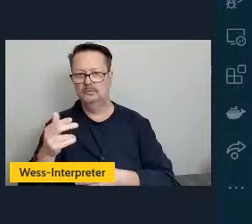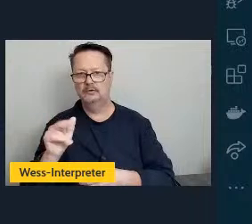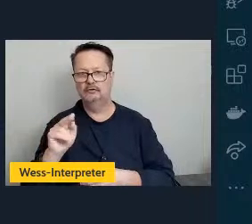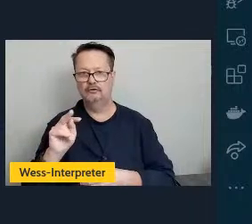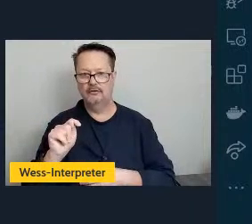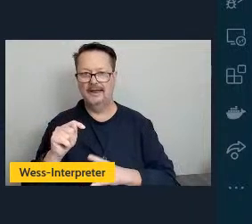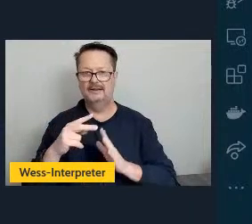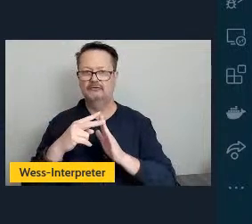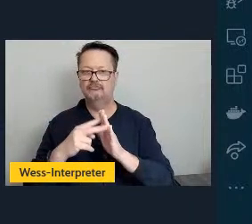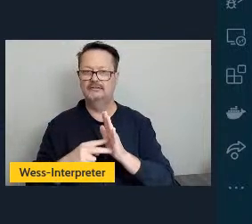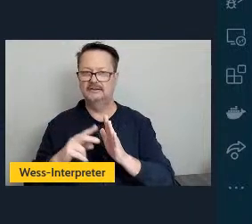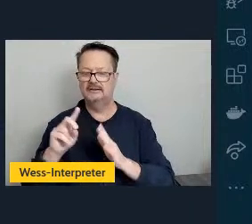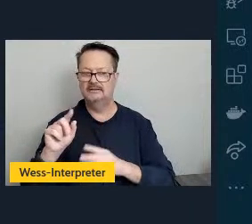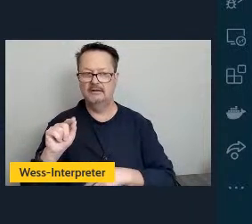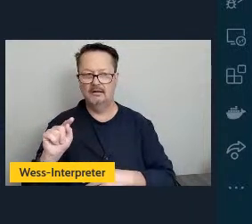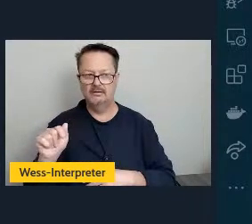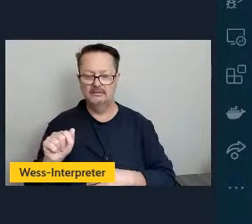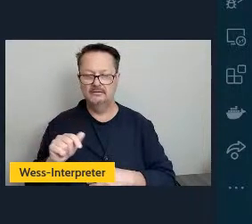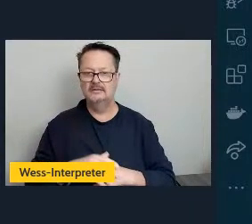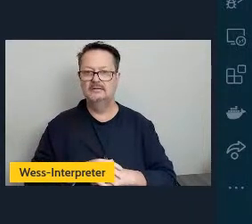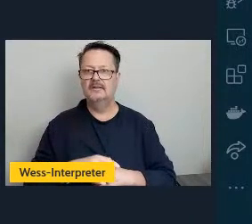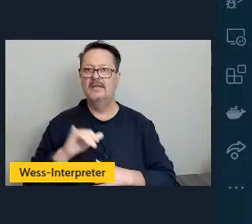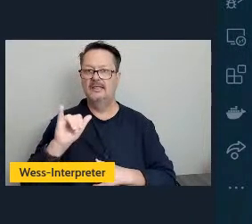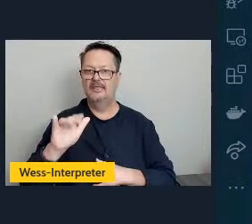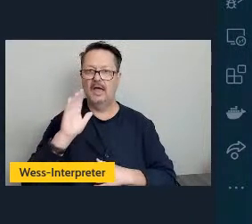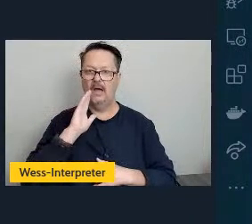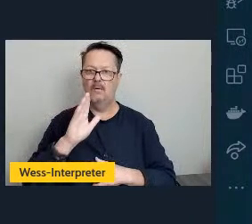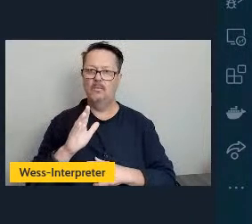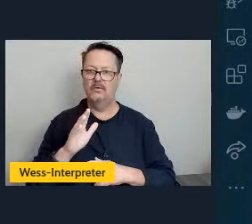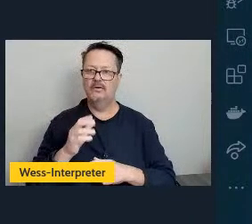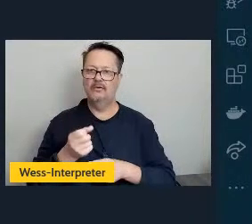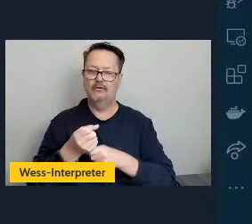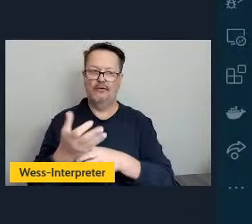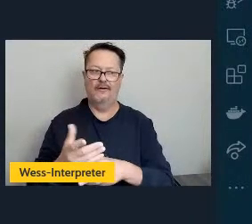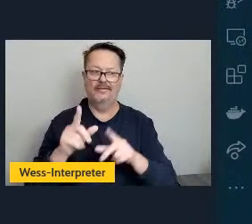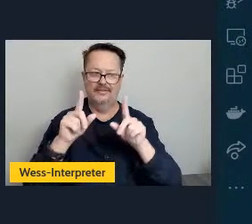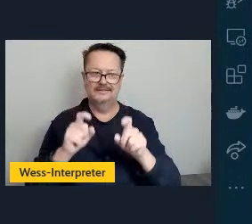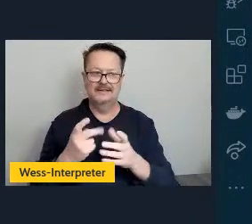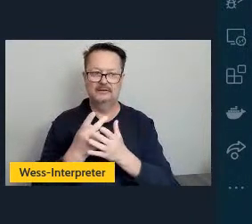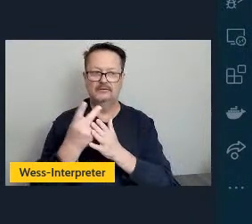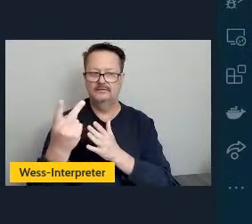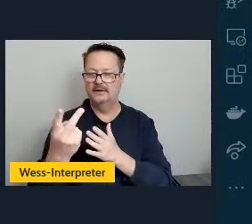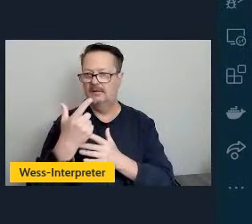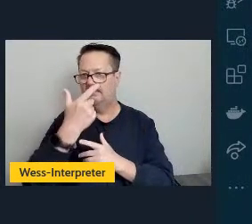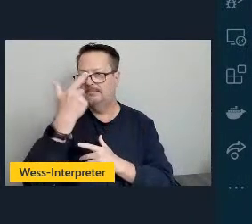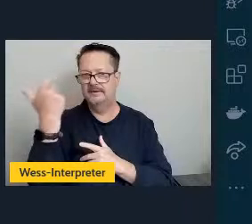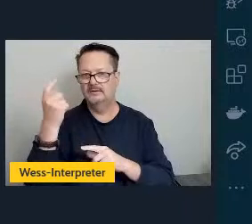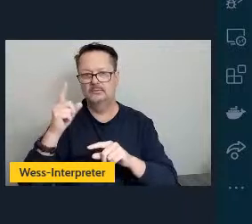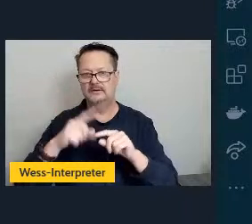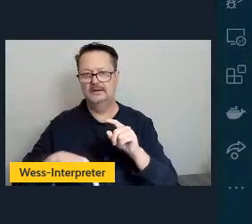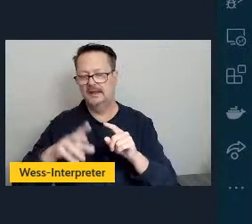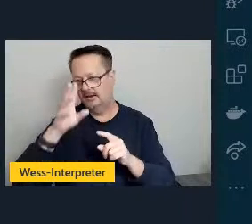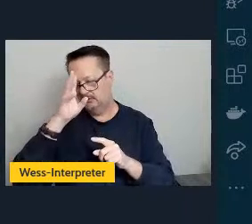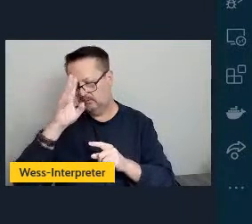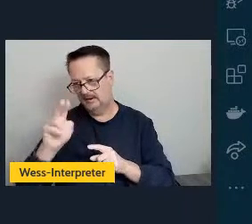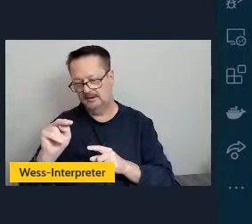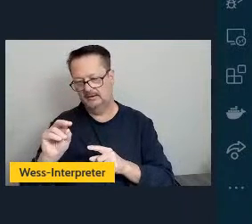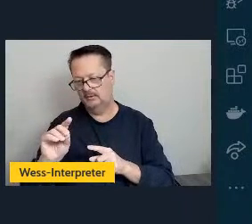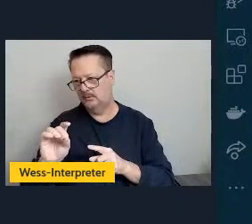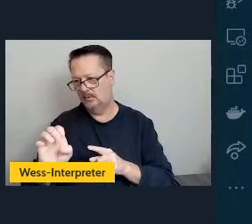read, which will then cause the test to fail because we can't create a node in the first